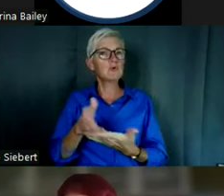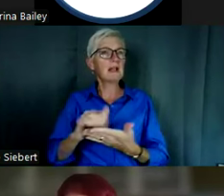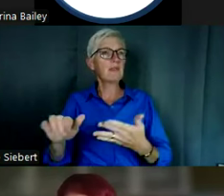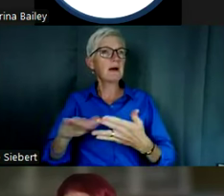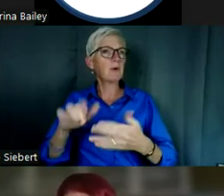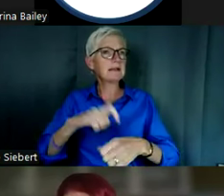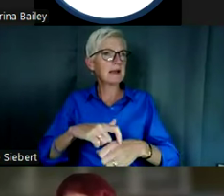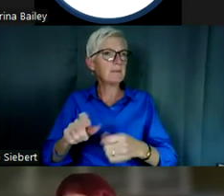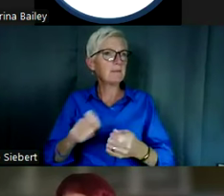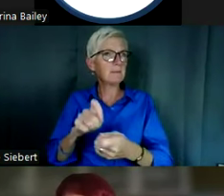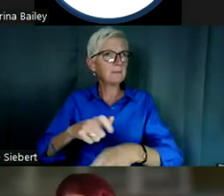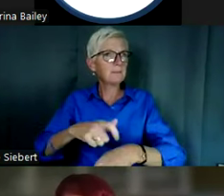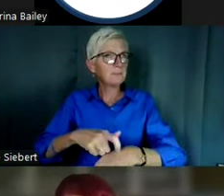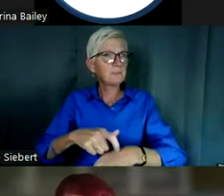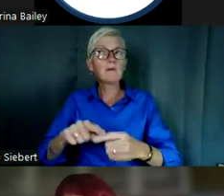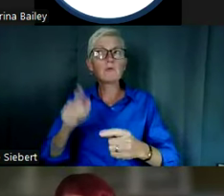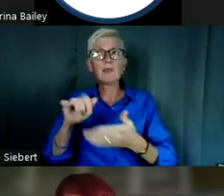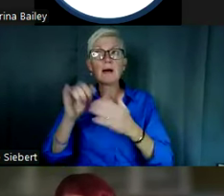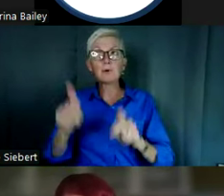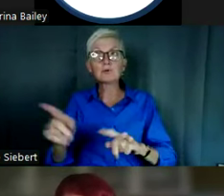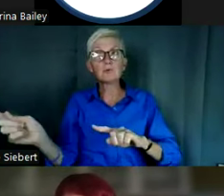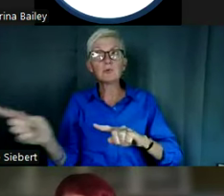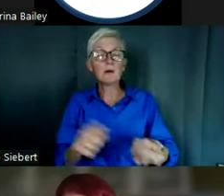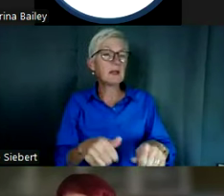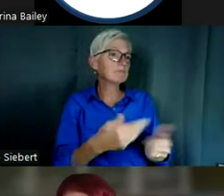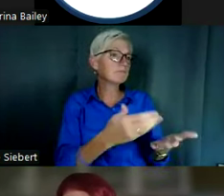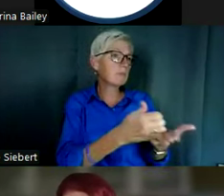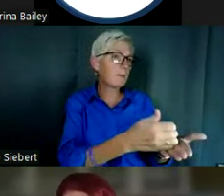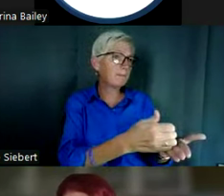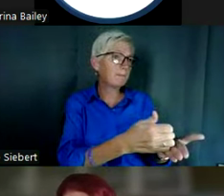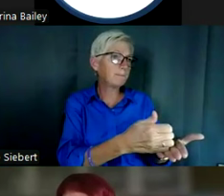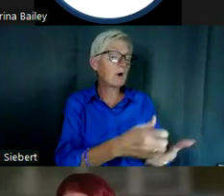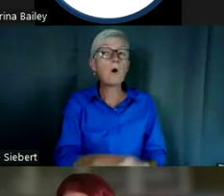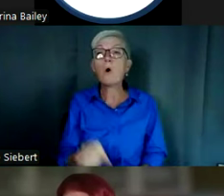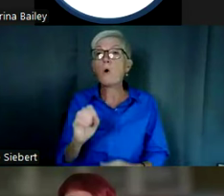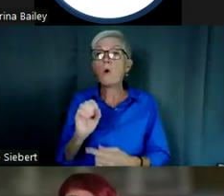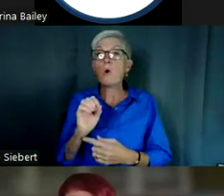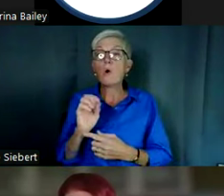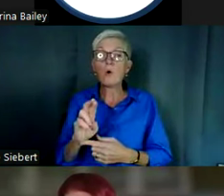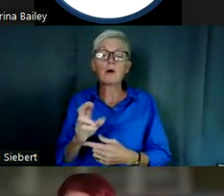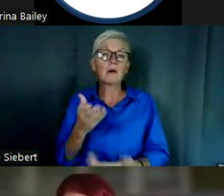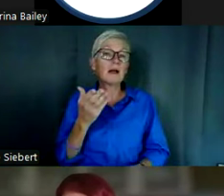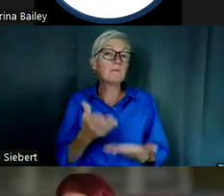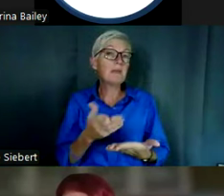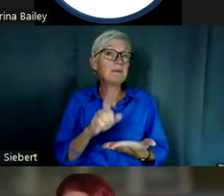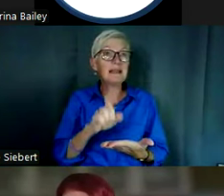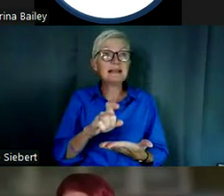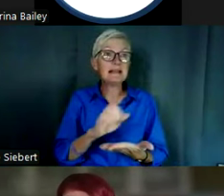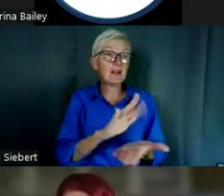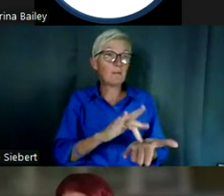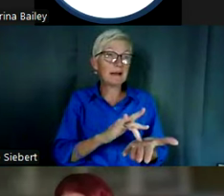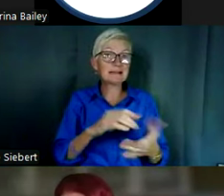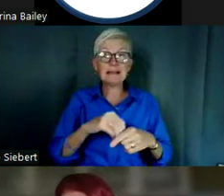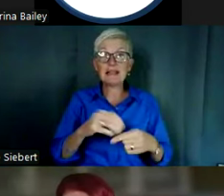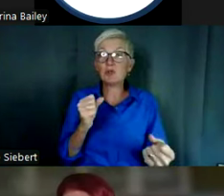at a certain time when somebody could come in to be able to provide that assistance. Or somebody may need to refrigerate their medications. I may need